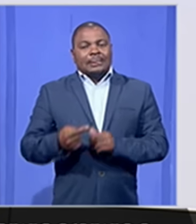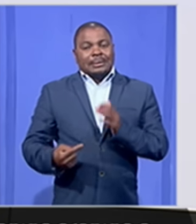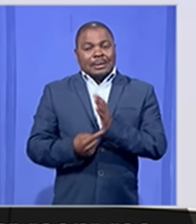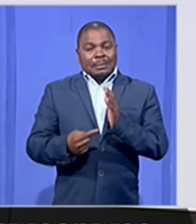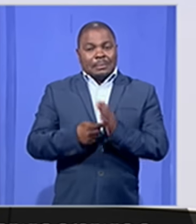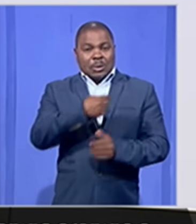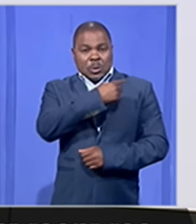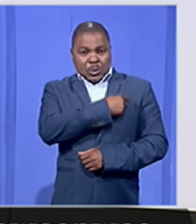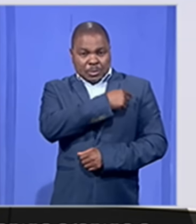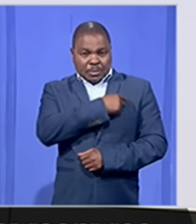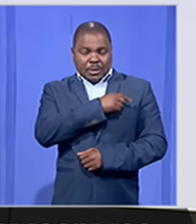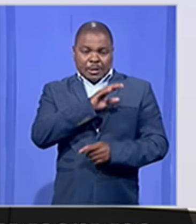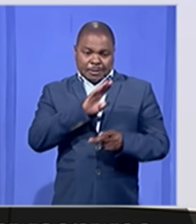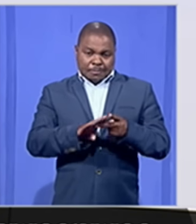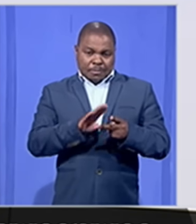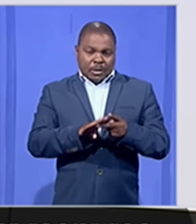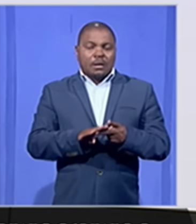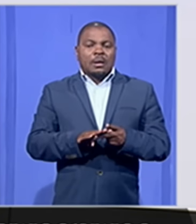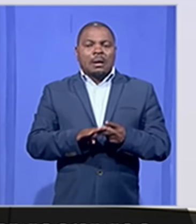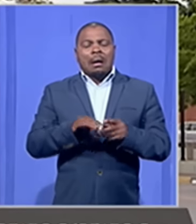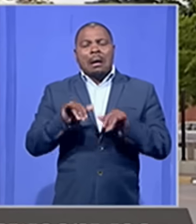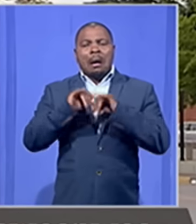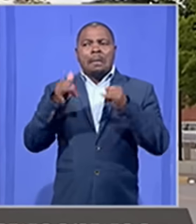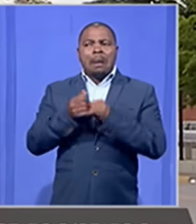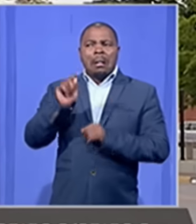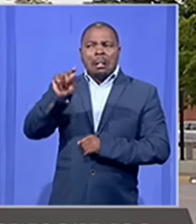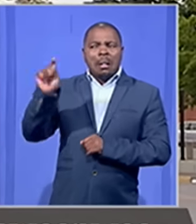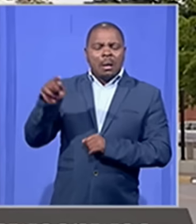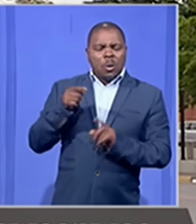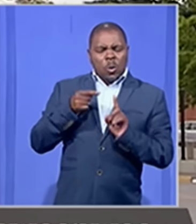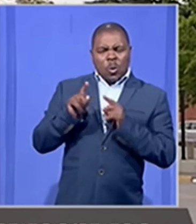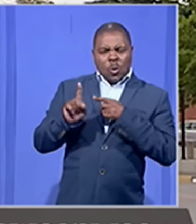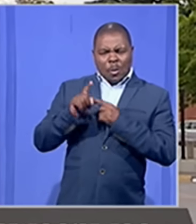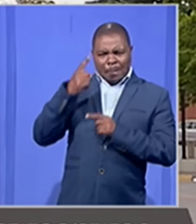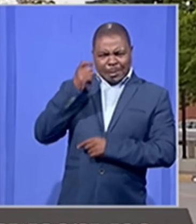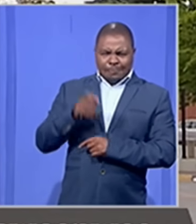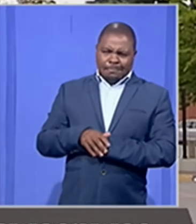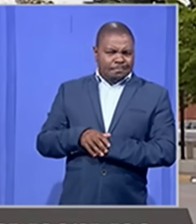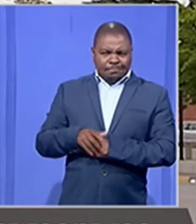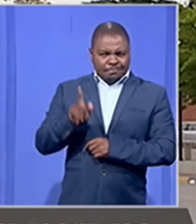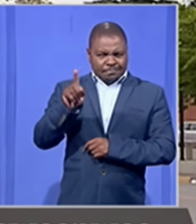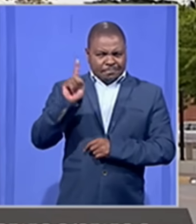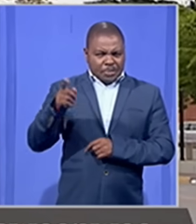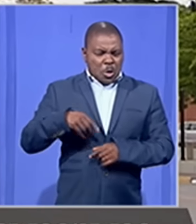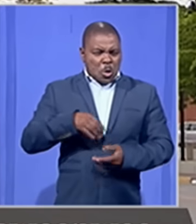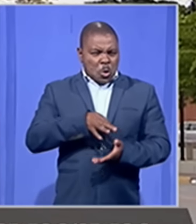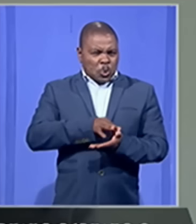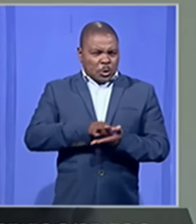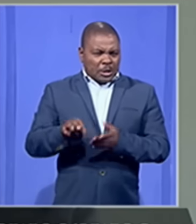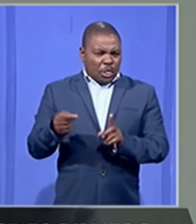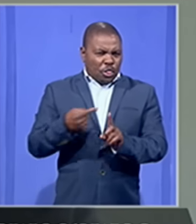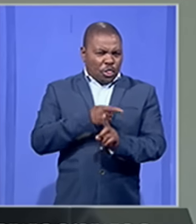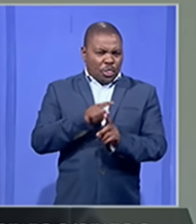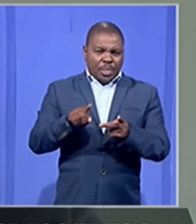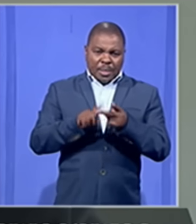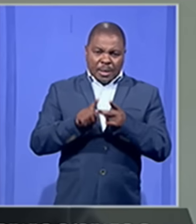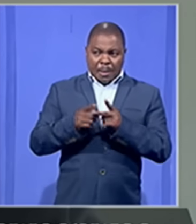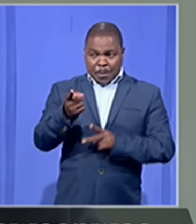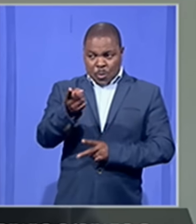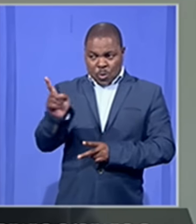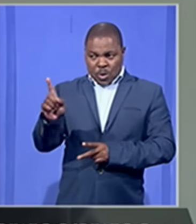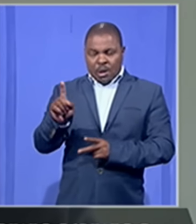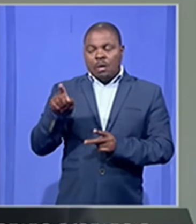a list of companies that she believed were involved in dodgy contracts and had forwarded